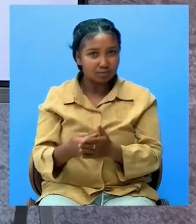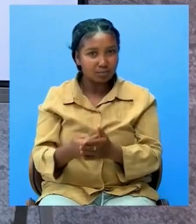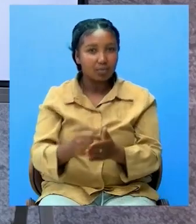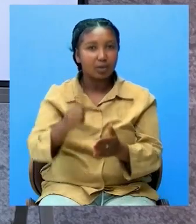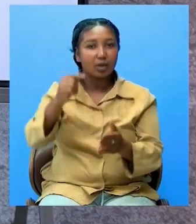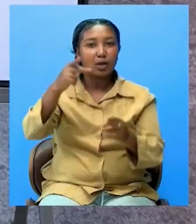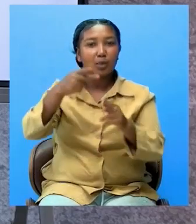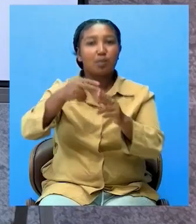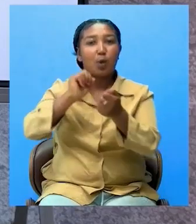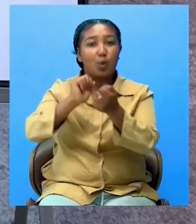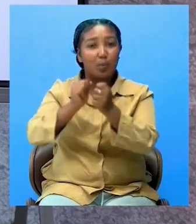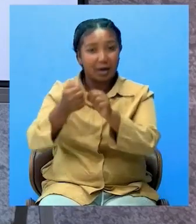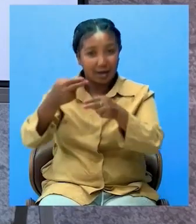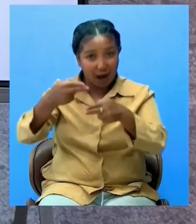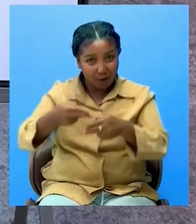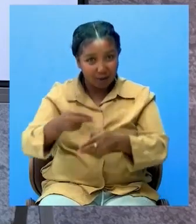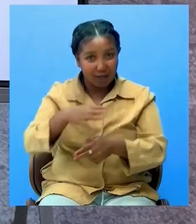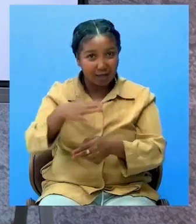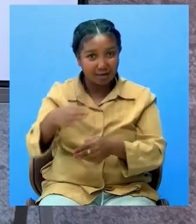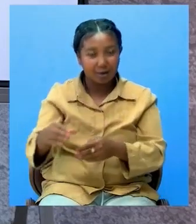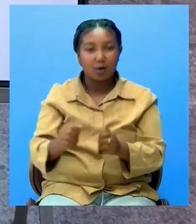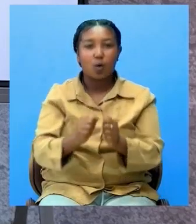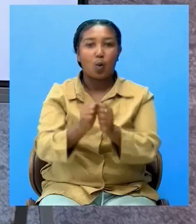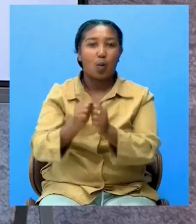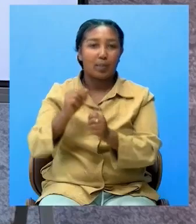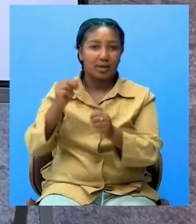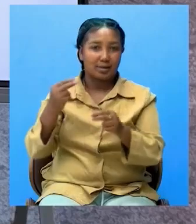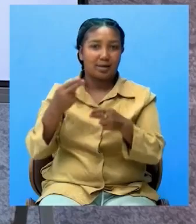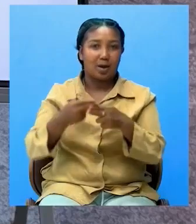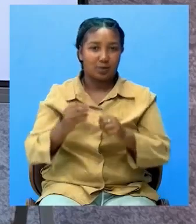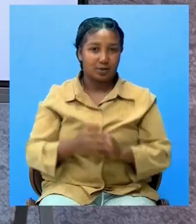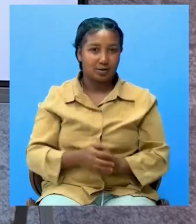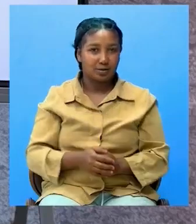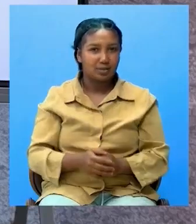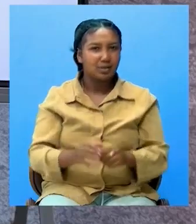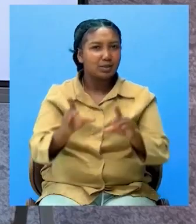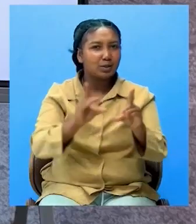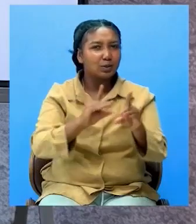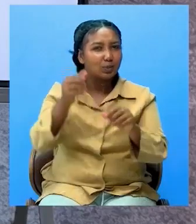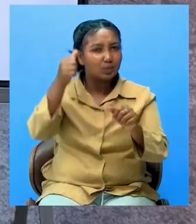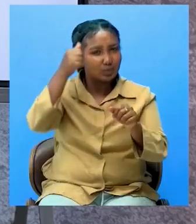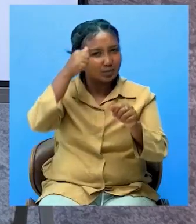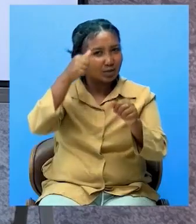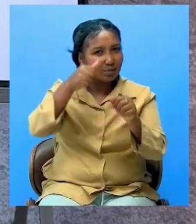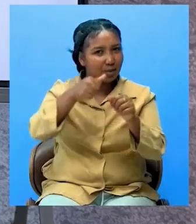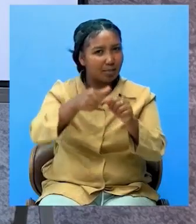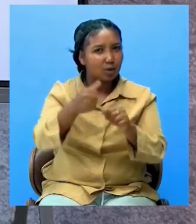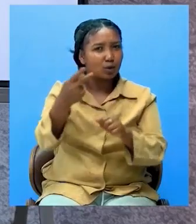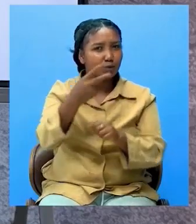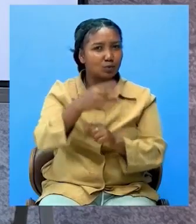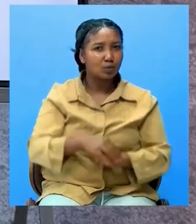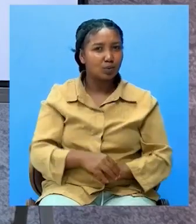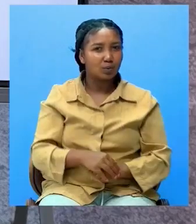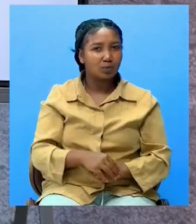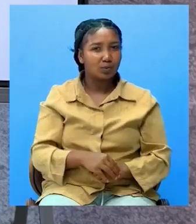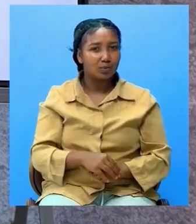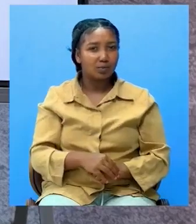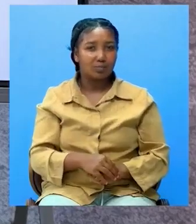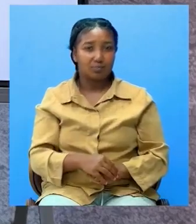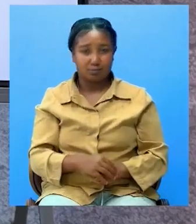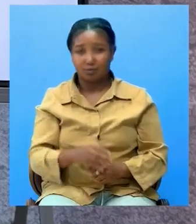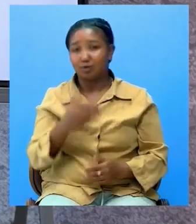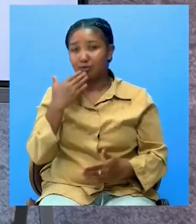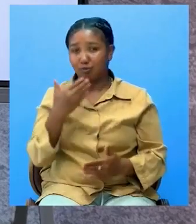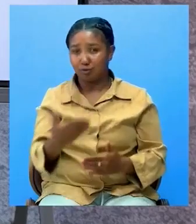proper noun and common noun. Do you know the difference between these 2 pointers?